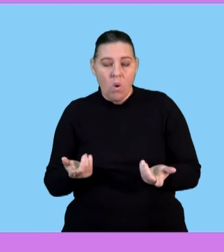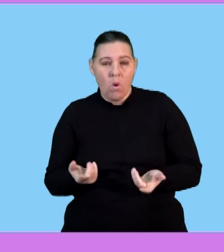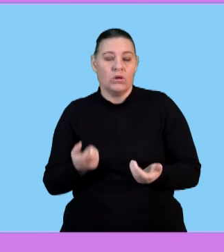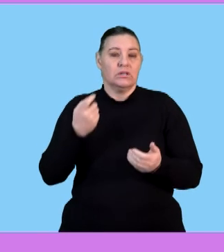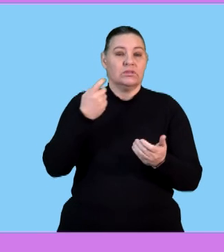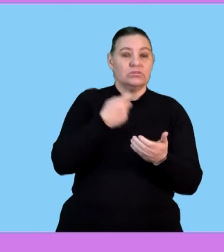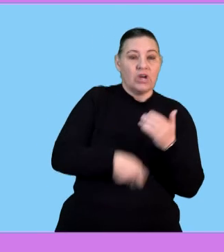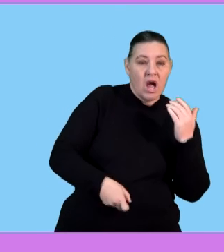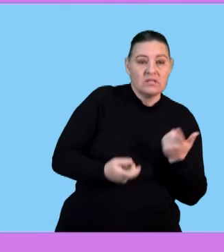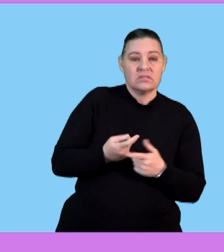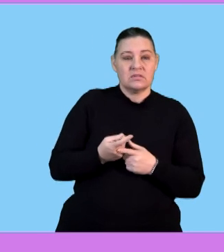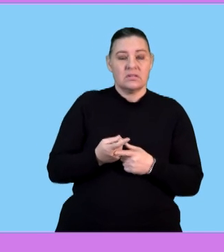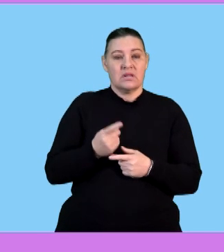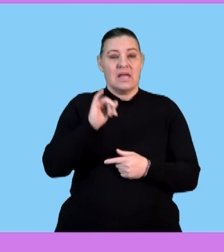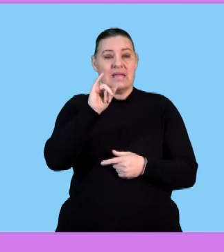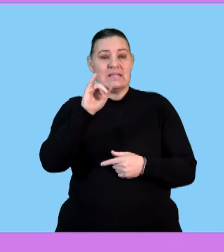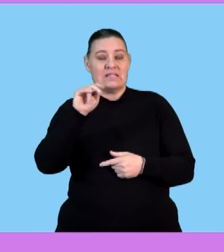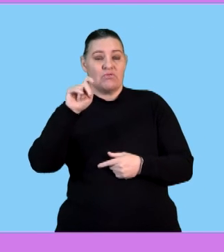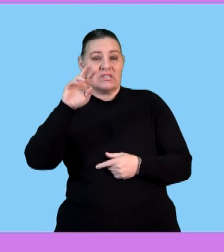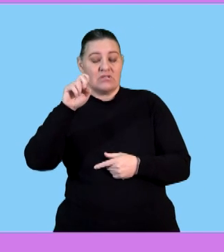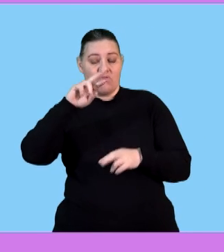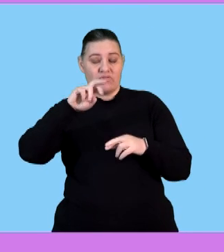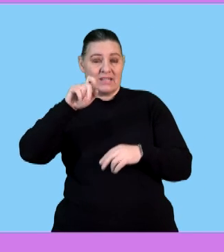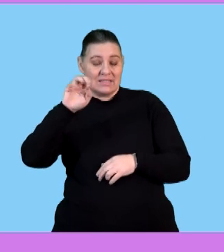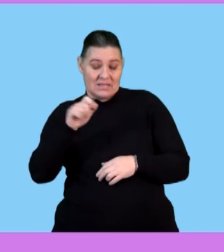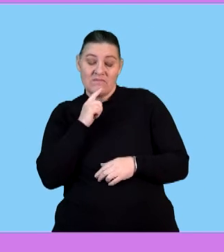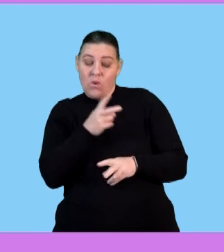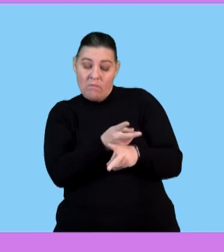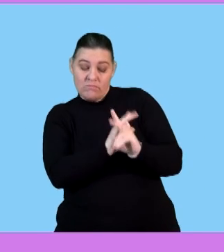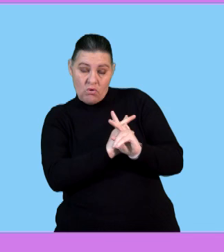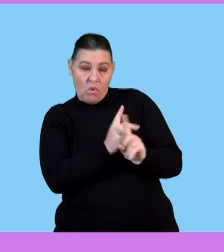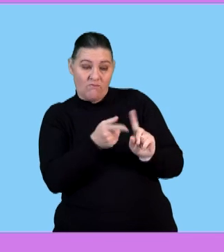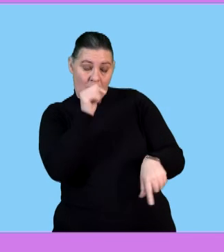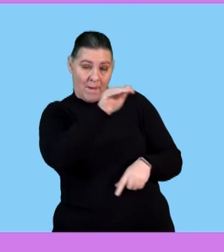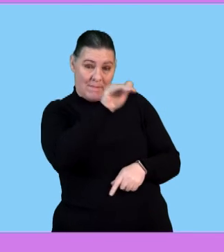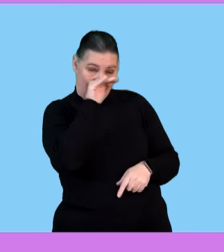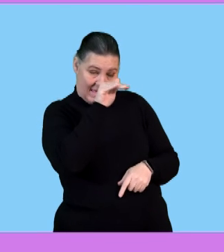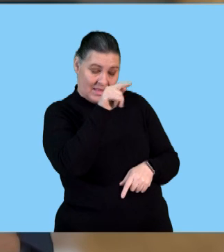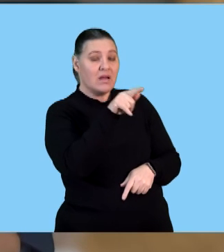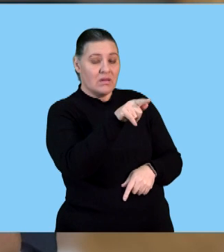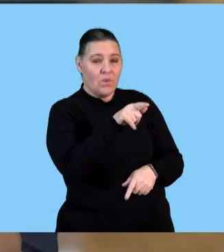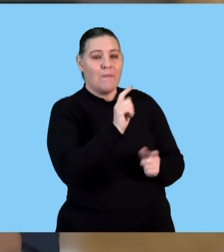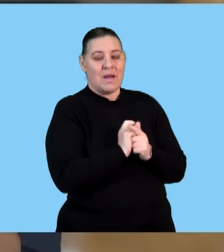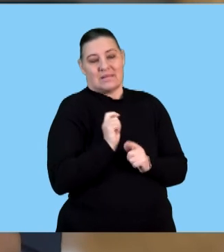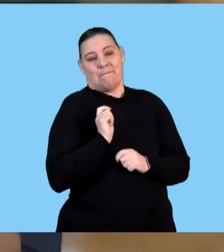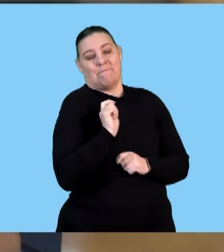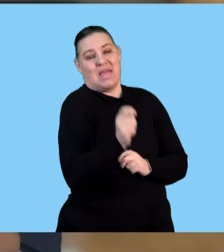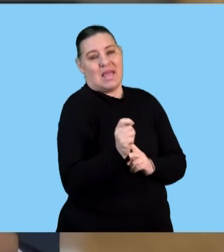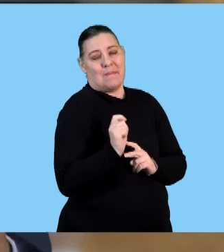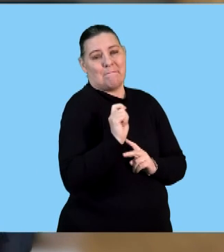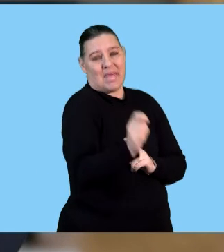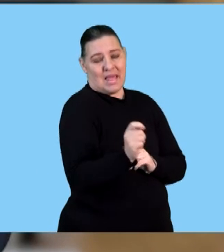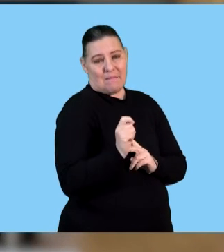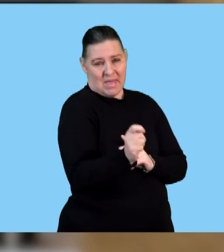in case of a loan, which is not really a good thing. Remember, when you borrow money from a bank or institution, usually you charged